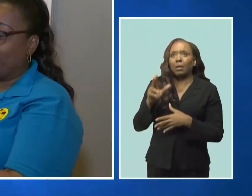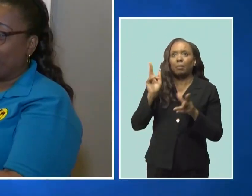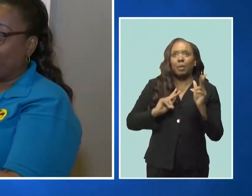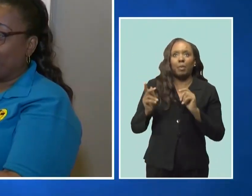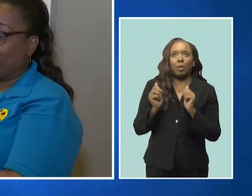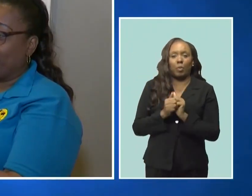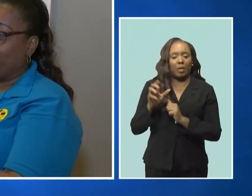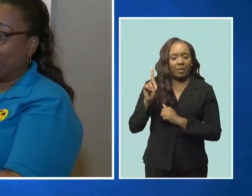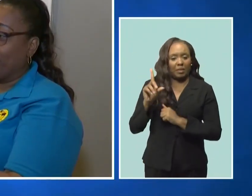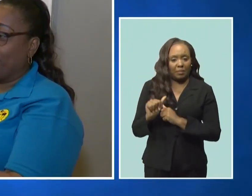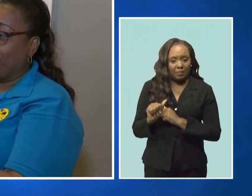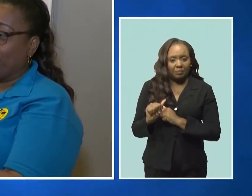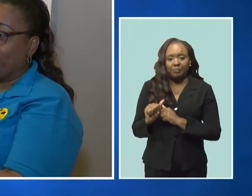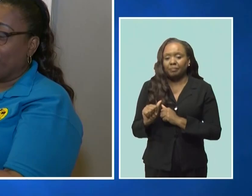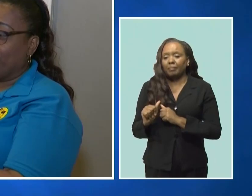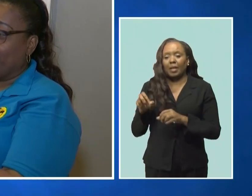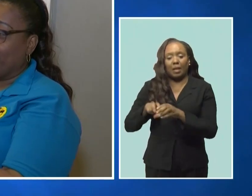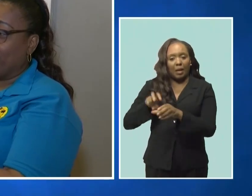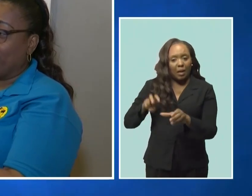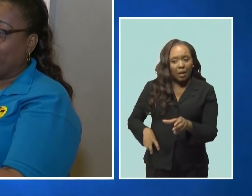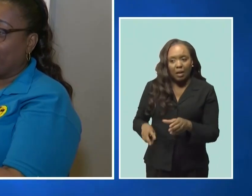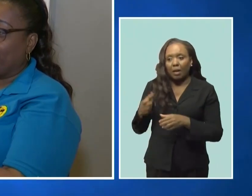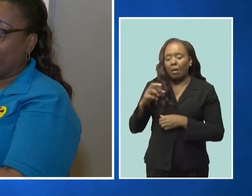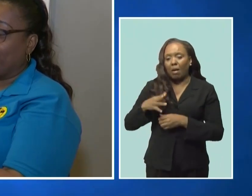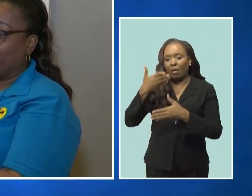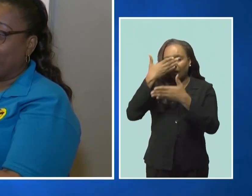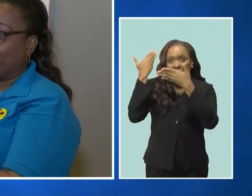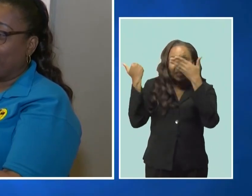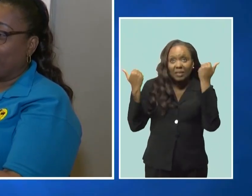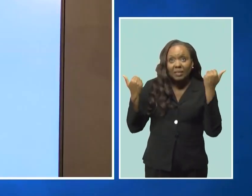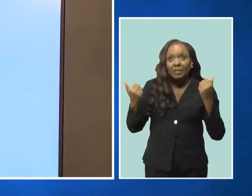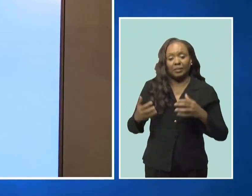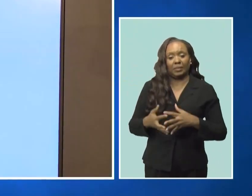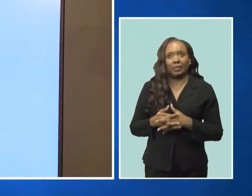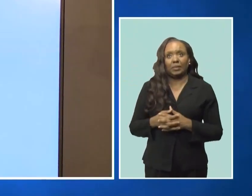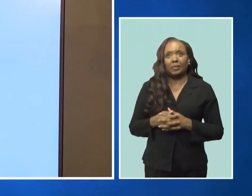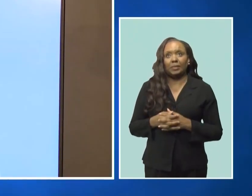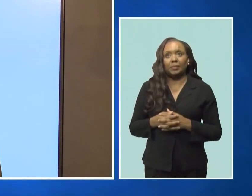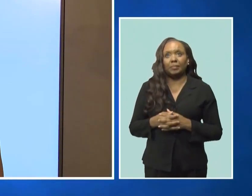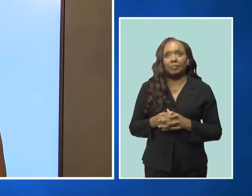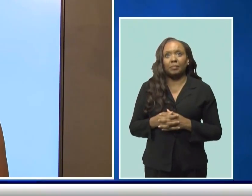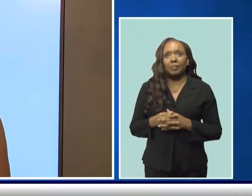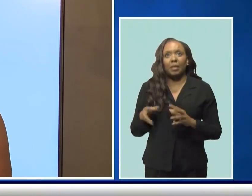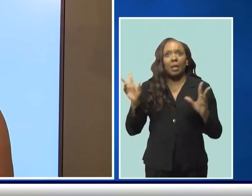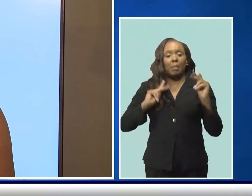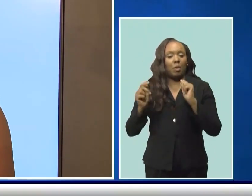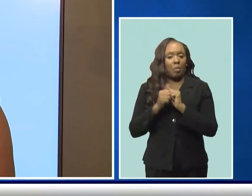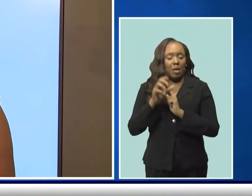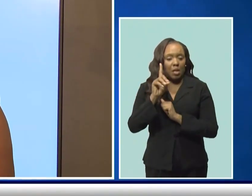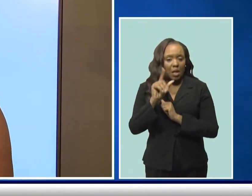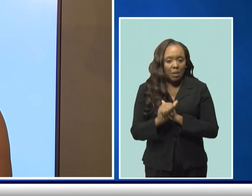with disabilities either being left out or forgotten. Their ideas, skills,